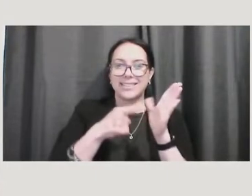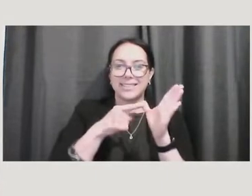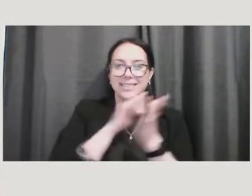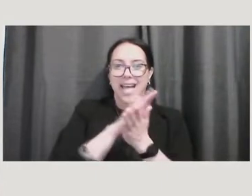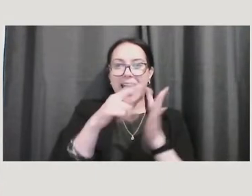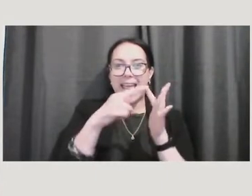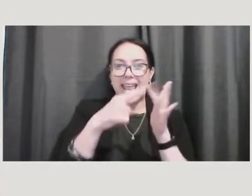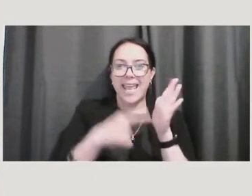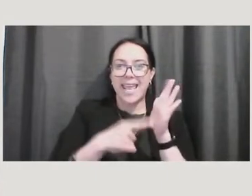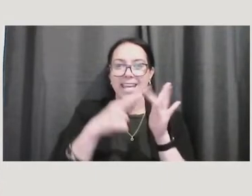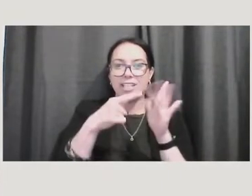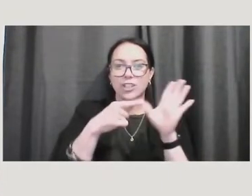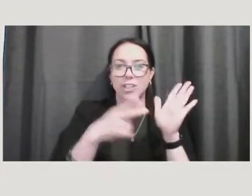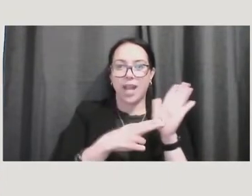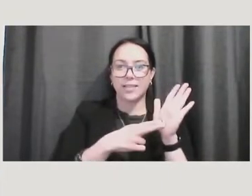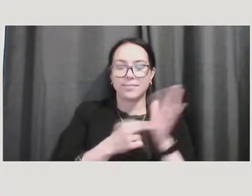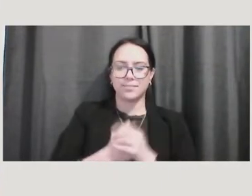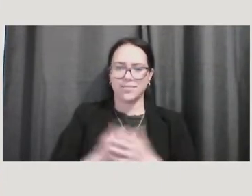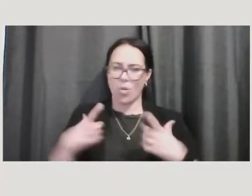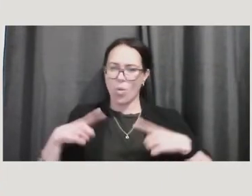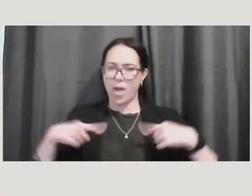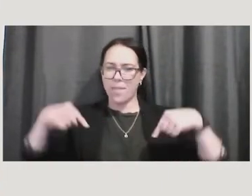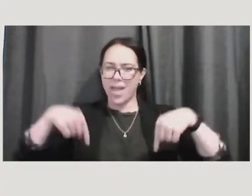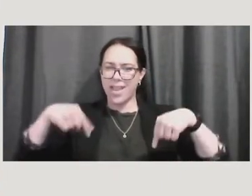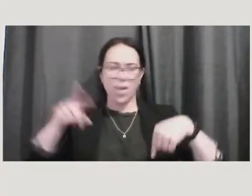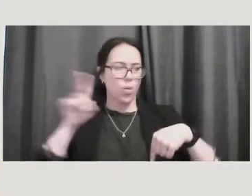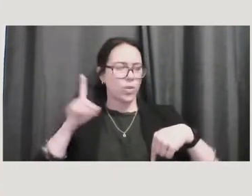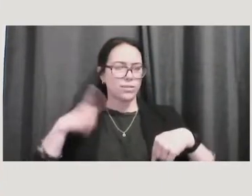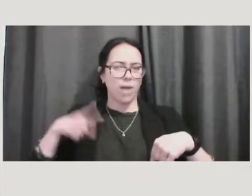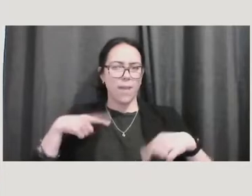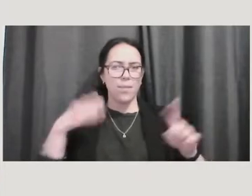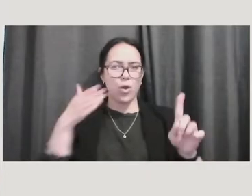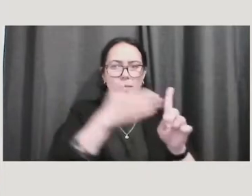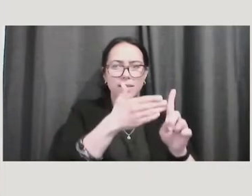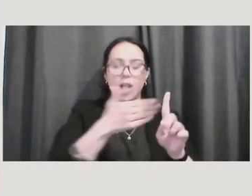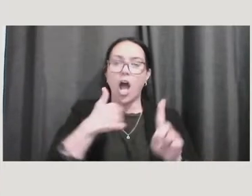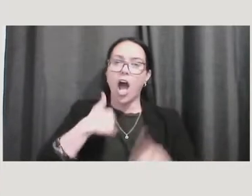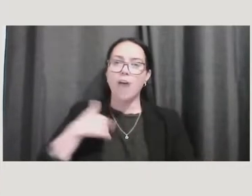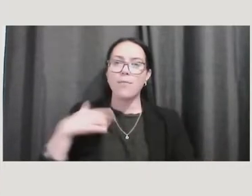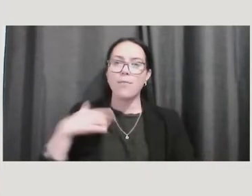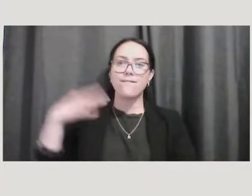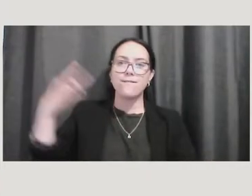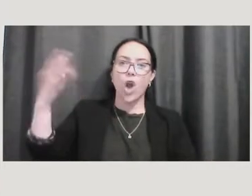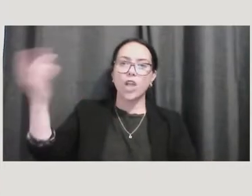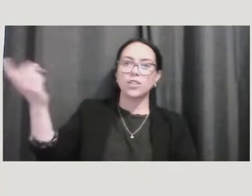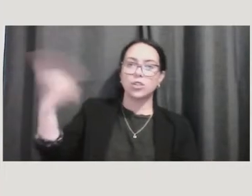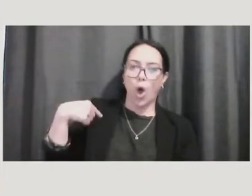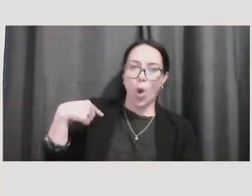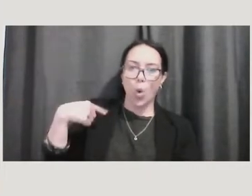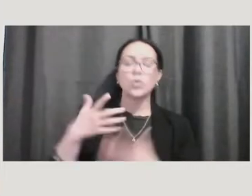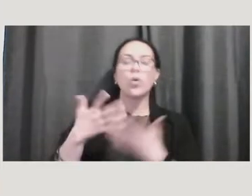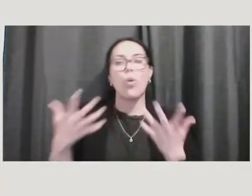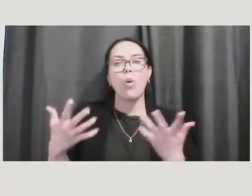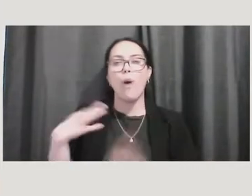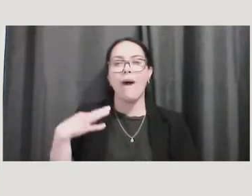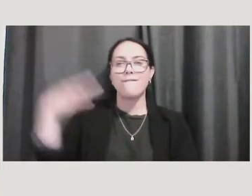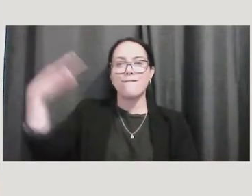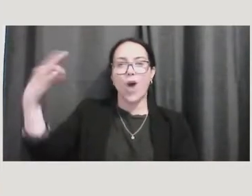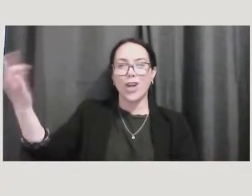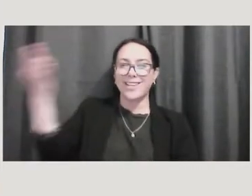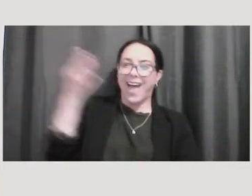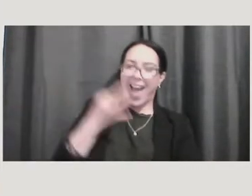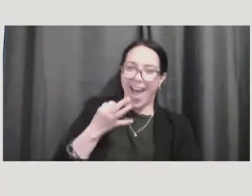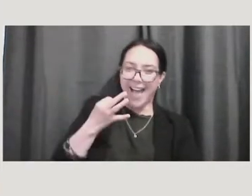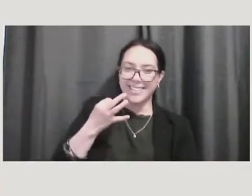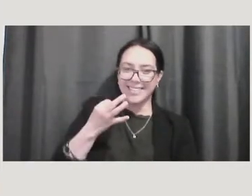purpose here today I think I have been volunteered or vollen asked if I could come out